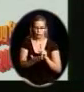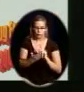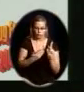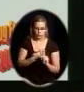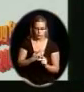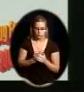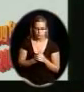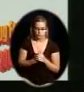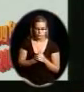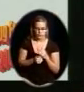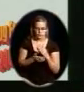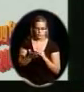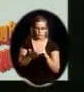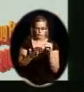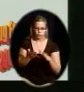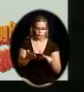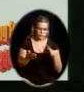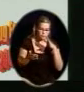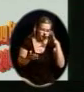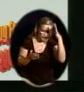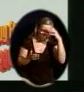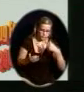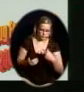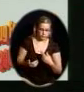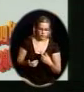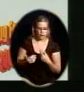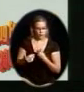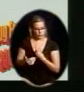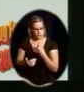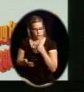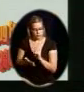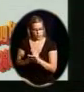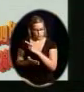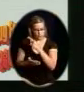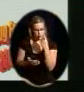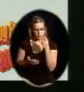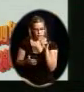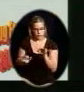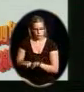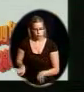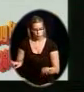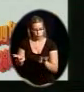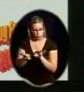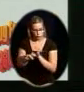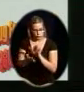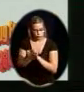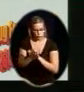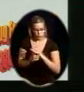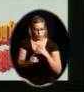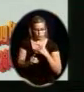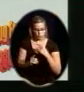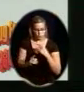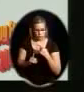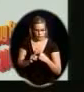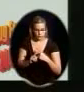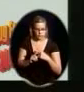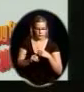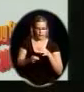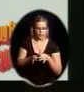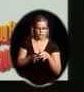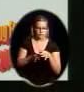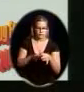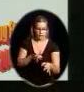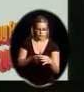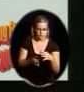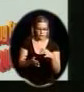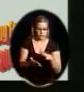the student parent, and I say that because those are important. The School Plus, the extended learning,